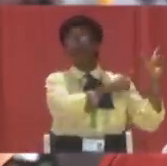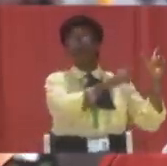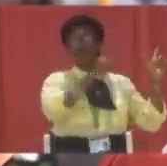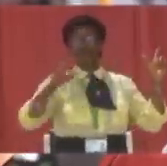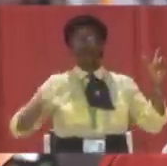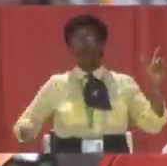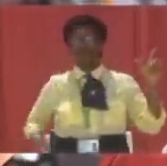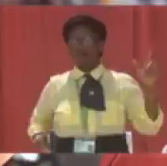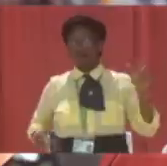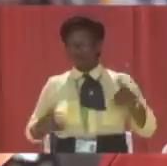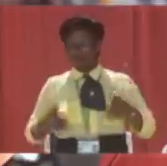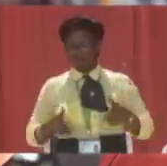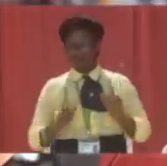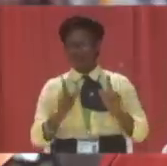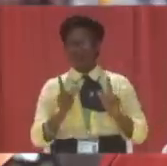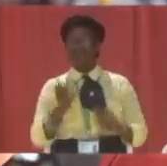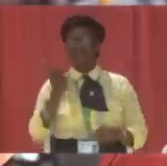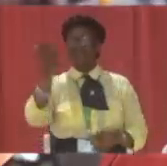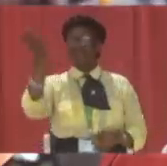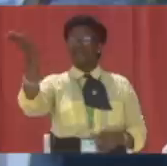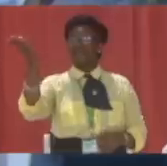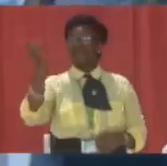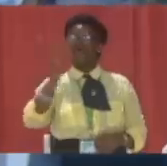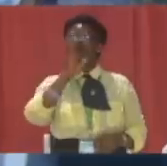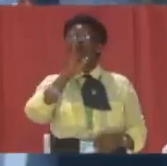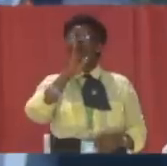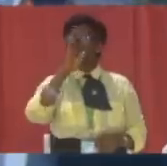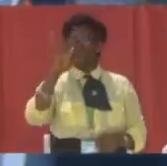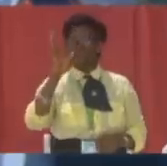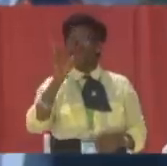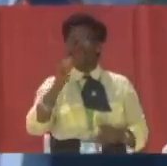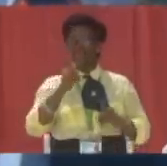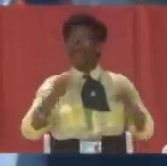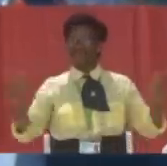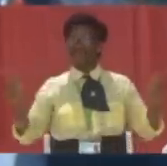let there be outstanding testimonies.